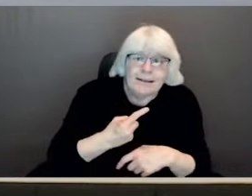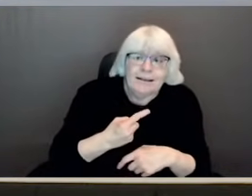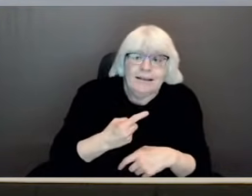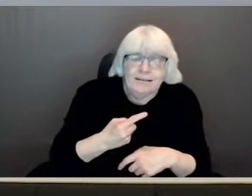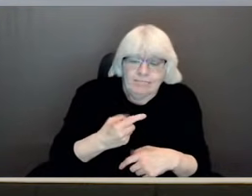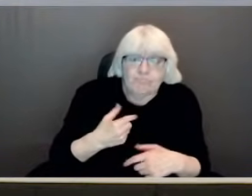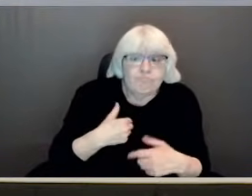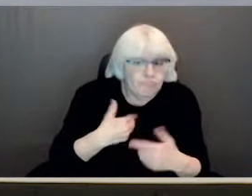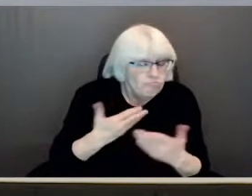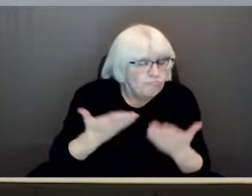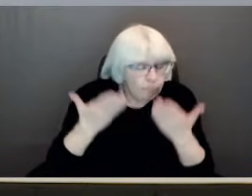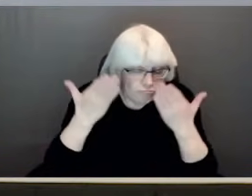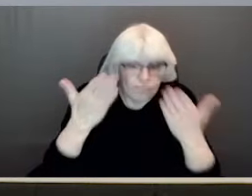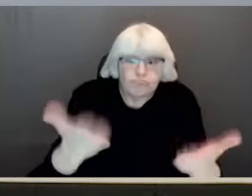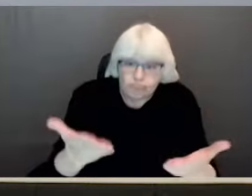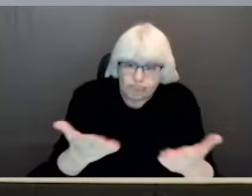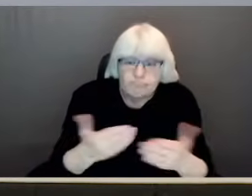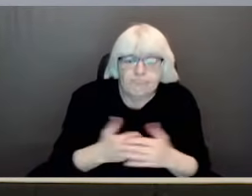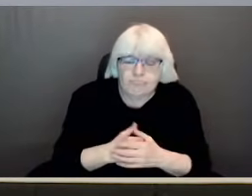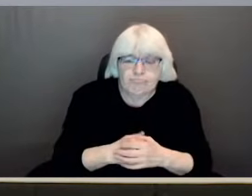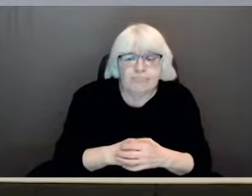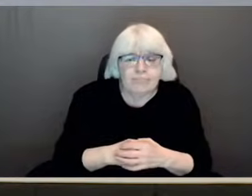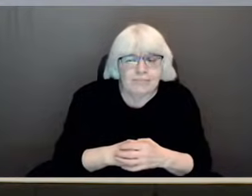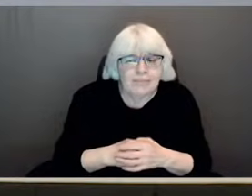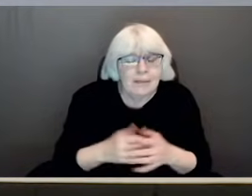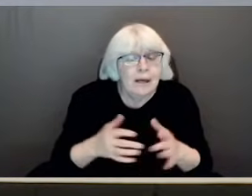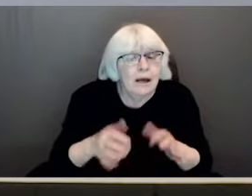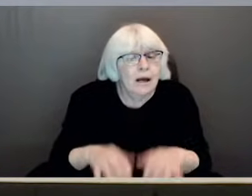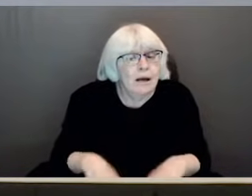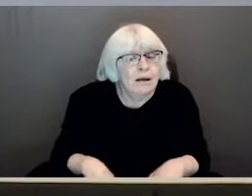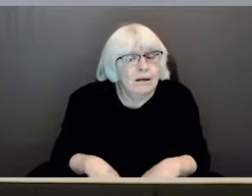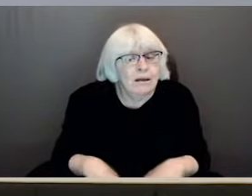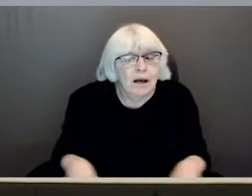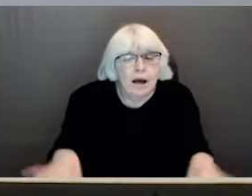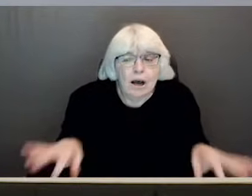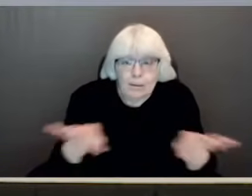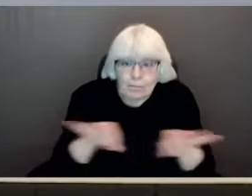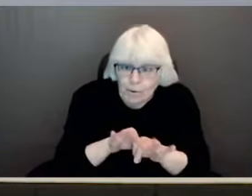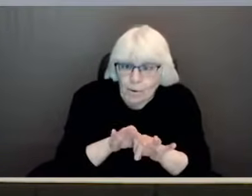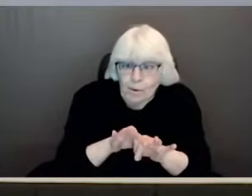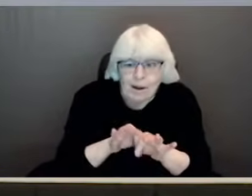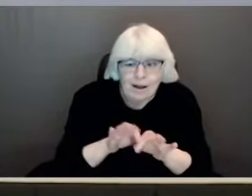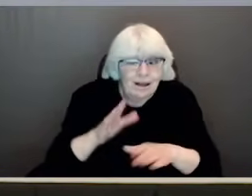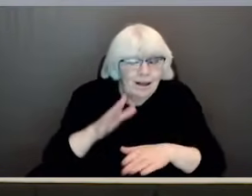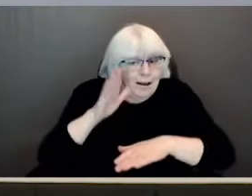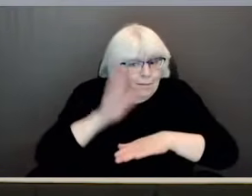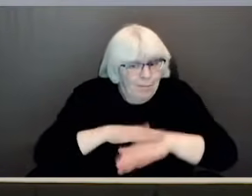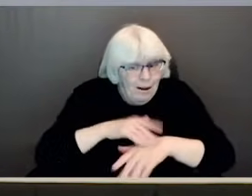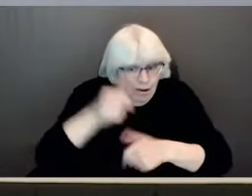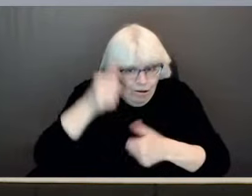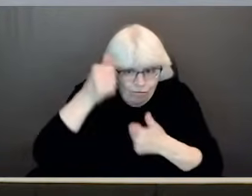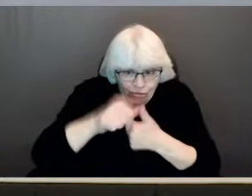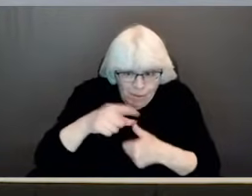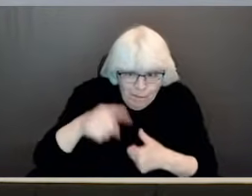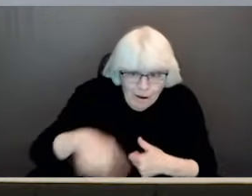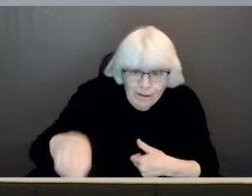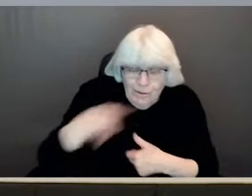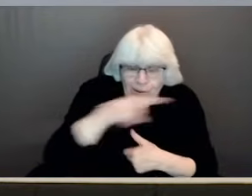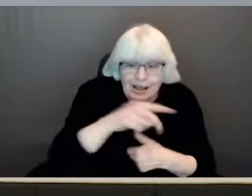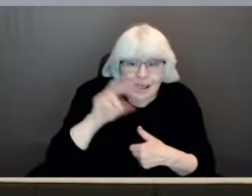it's important to remember that in New Brunswick right now, there are a number of zones and areas in New Brunswick that are